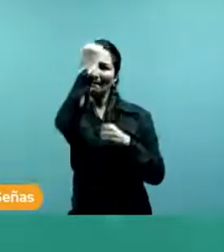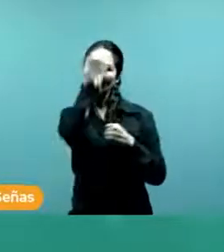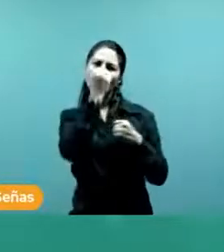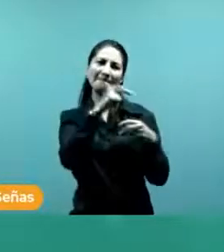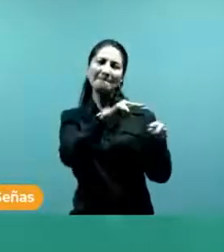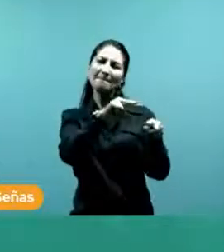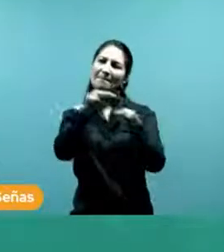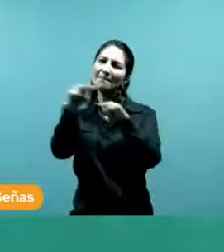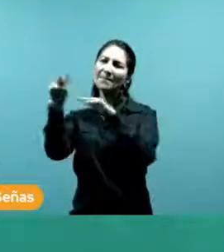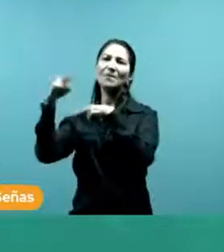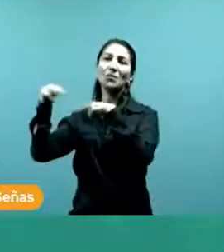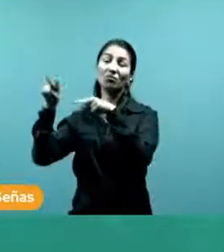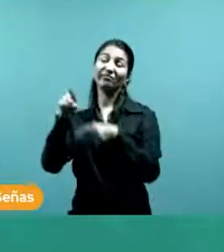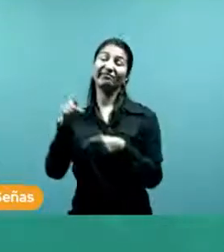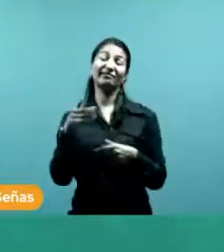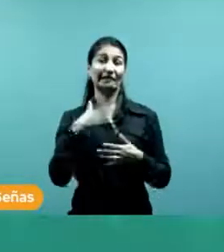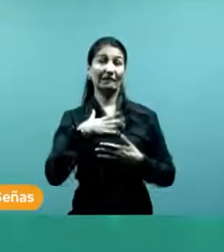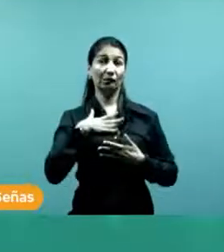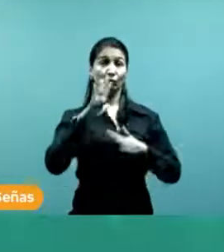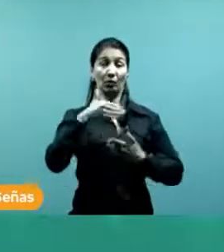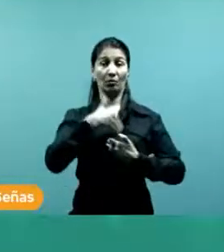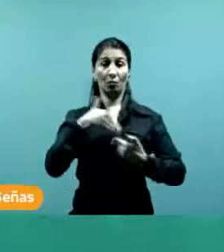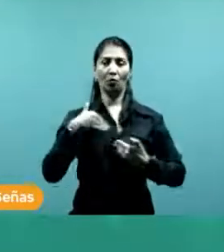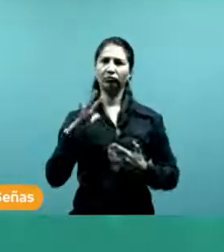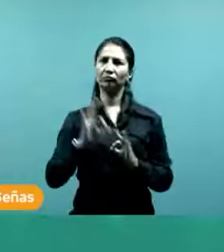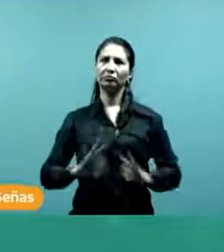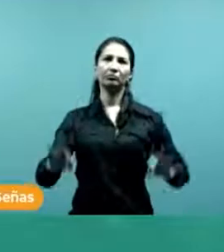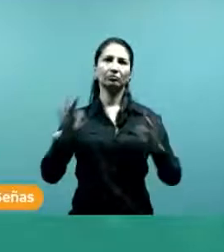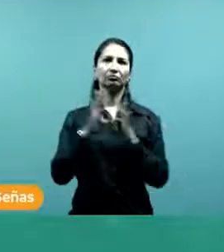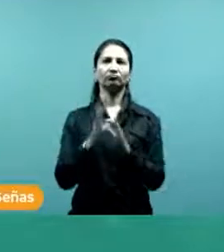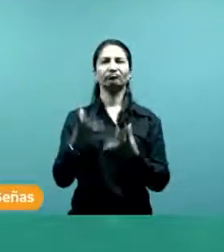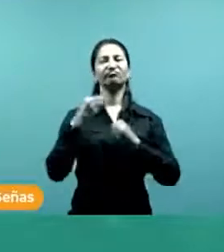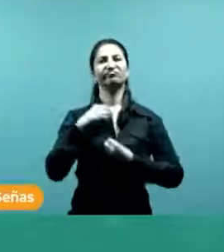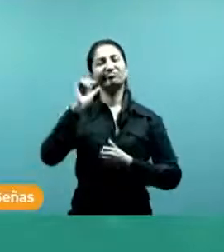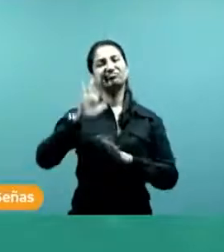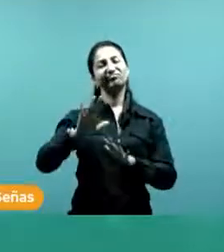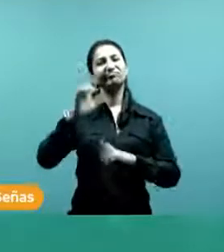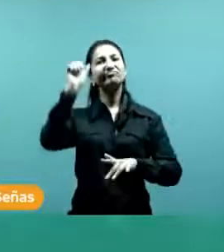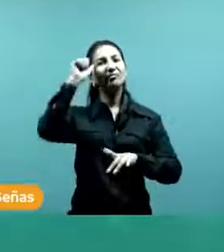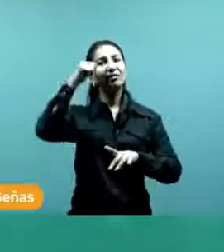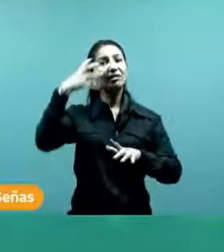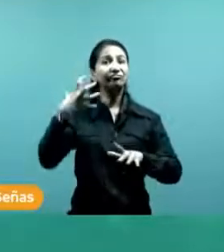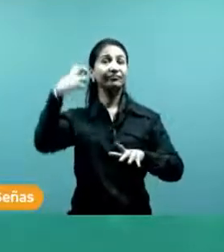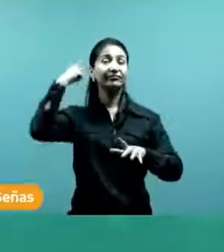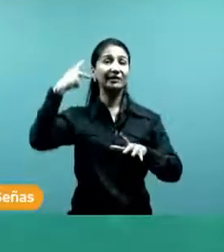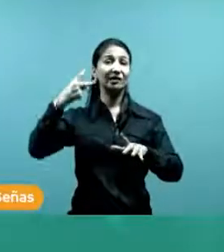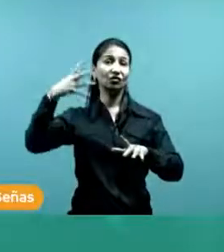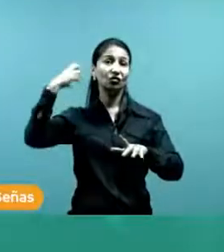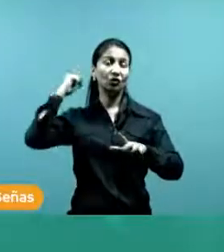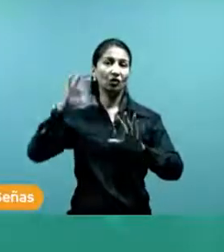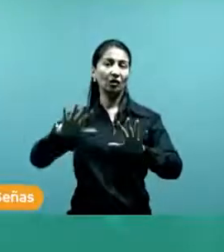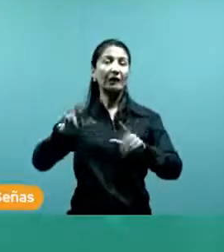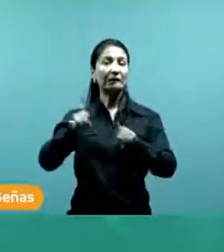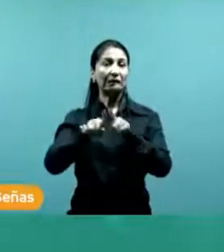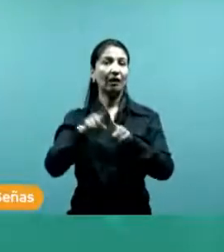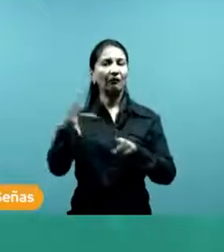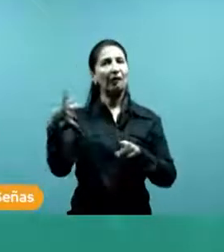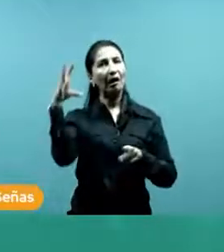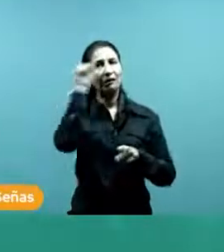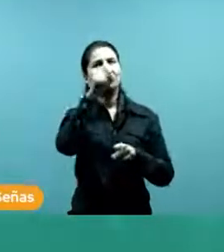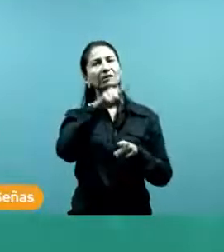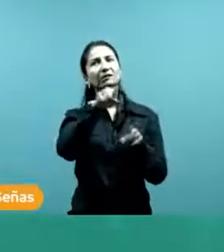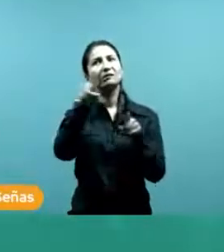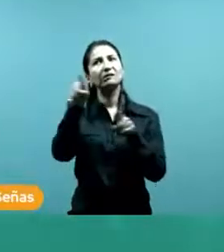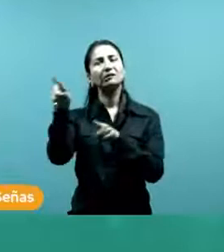realize es algo muy importante that, para that helped nosotros. Us to realize that on one hand we will do everything so that people could see the